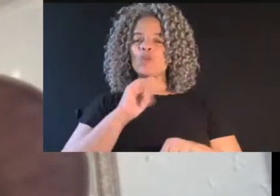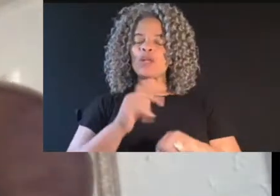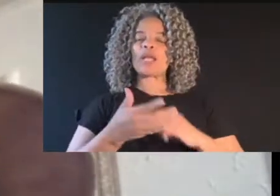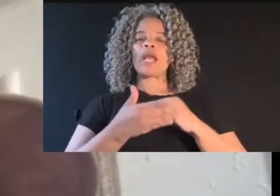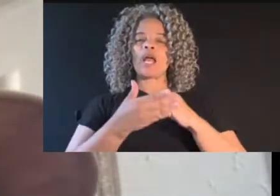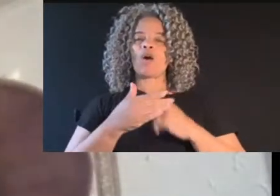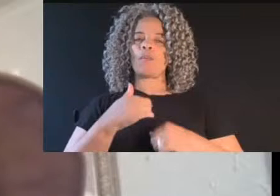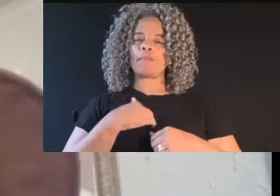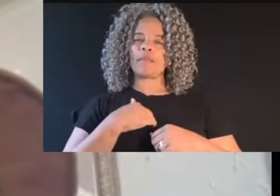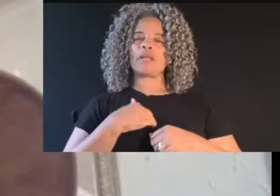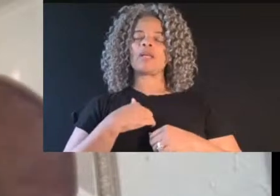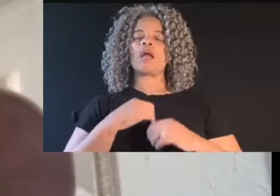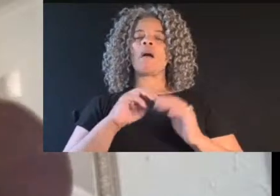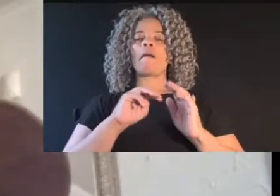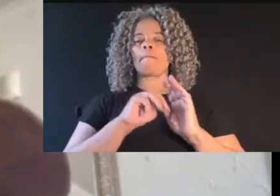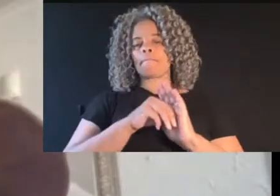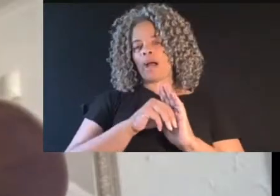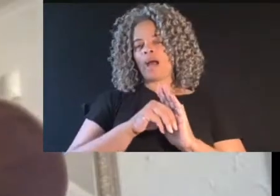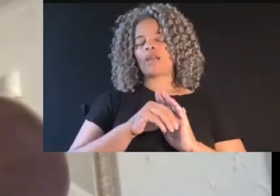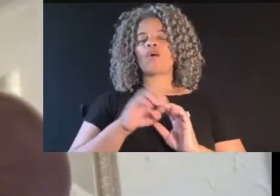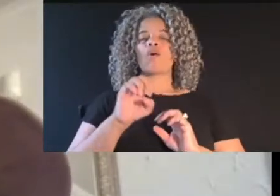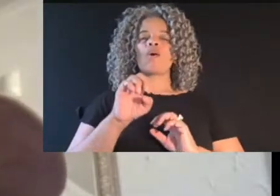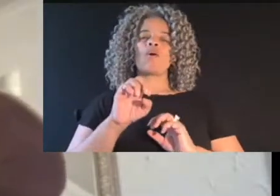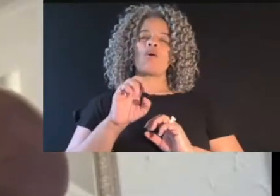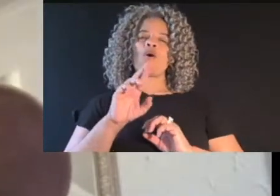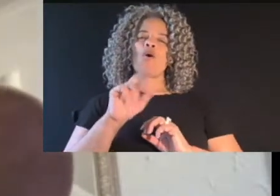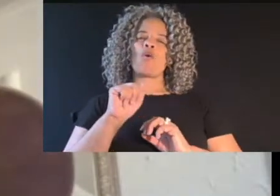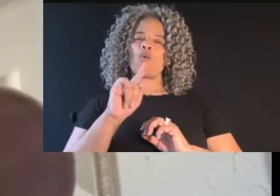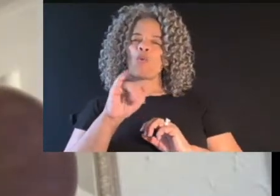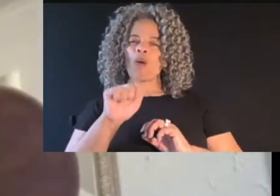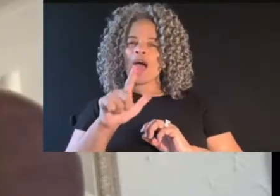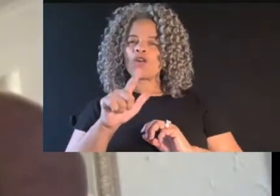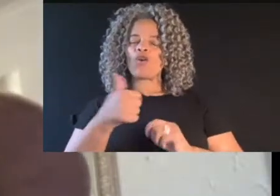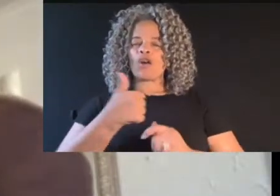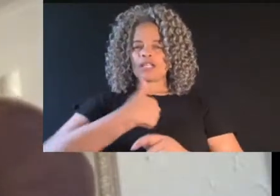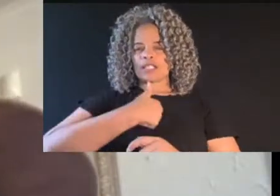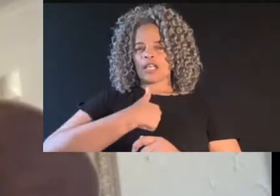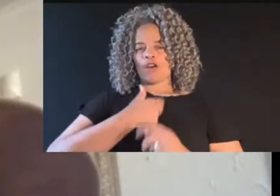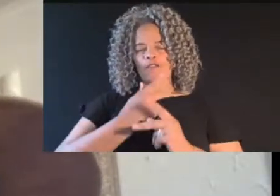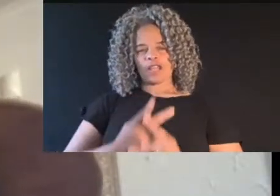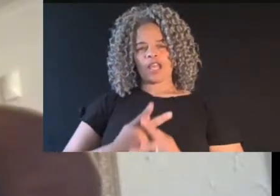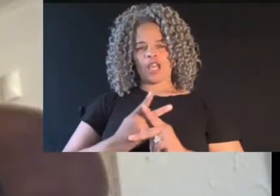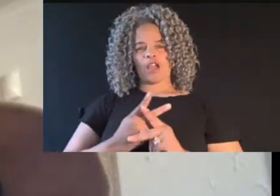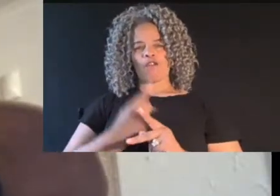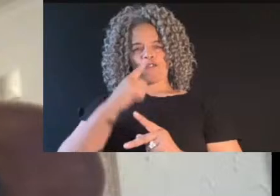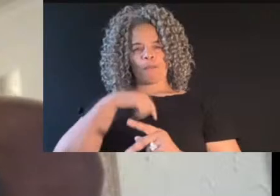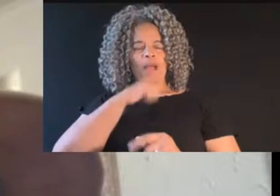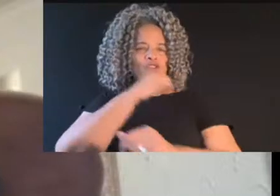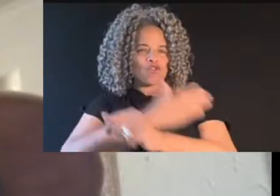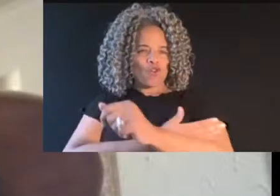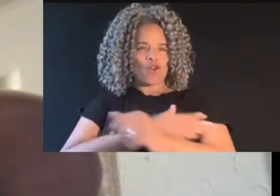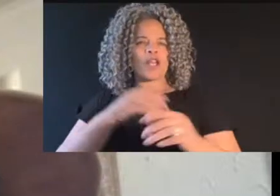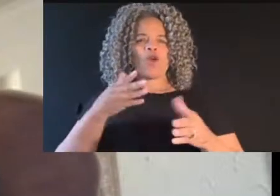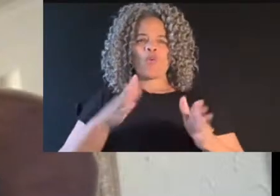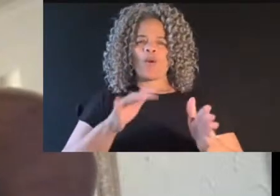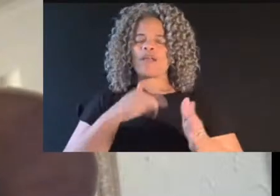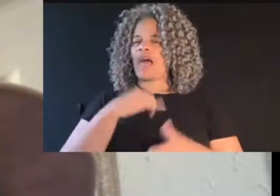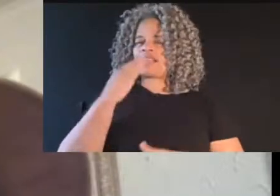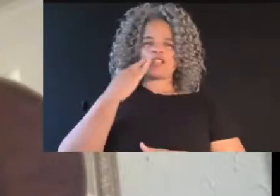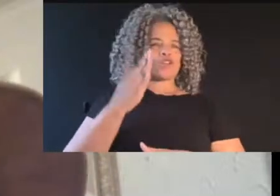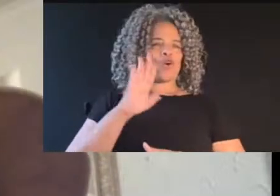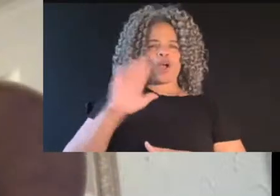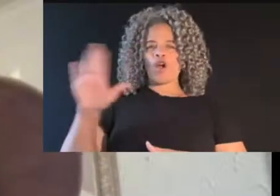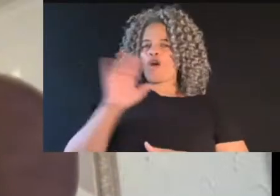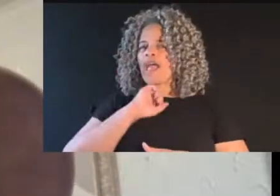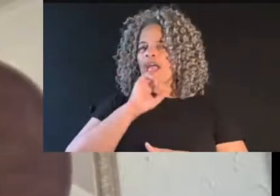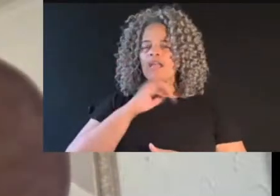me model radical self-care for my daughter in a way that I didn't know at her age. My mother